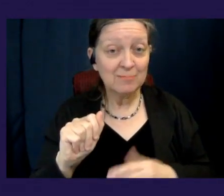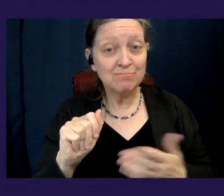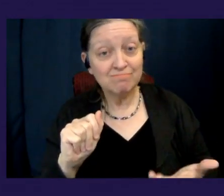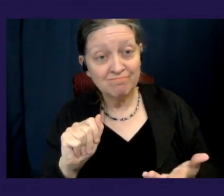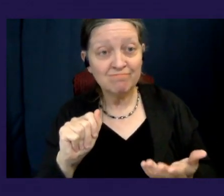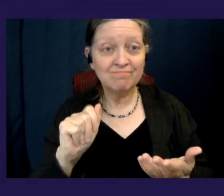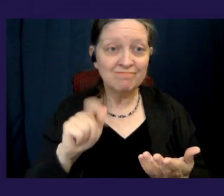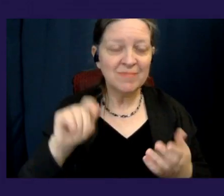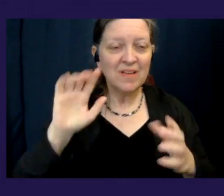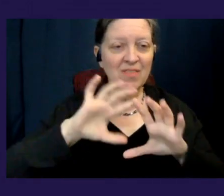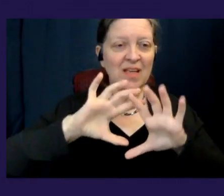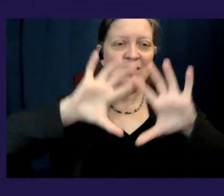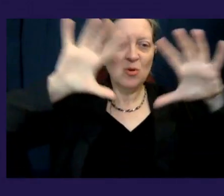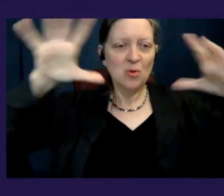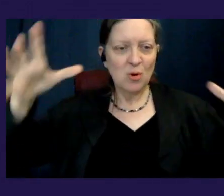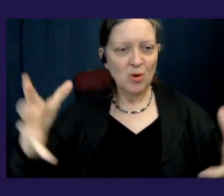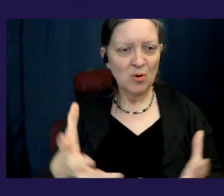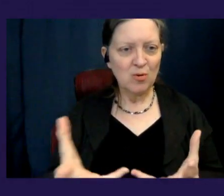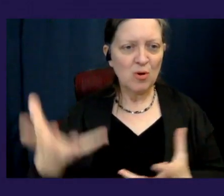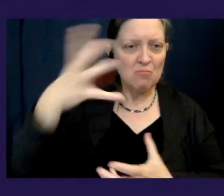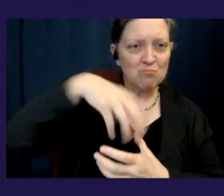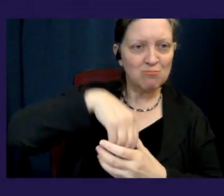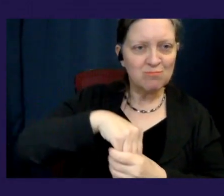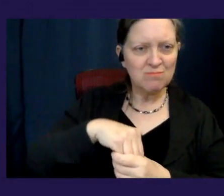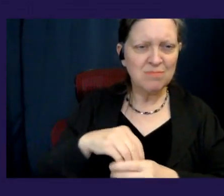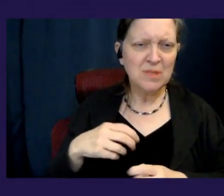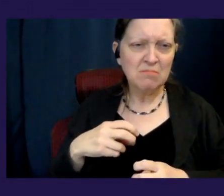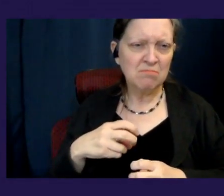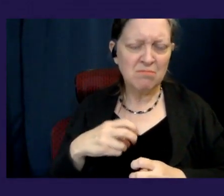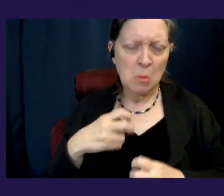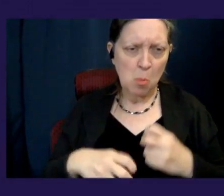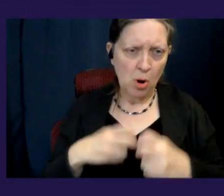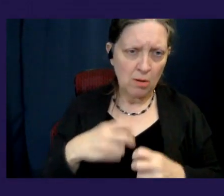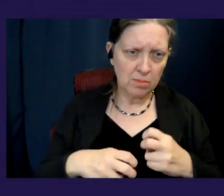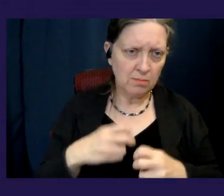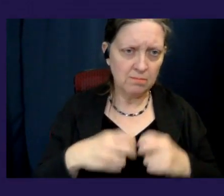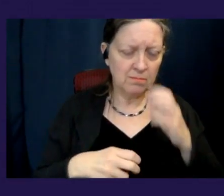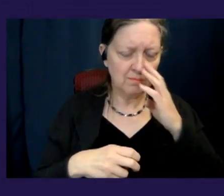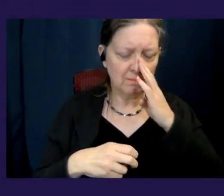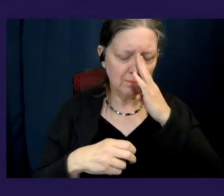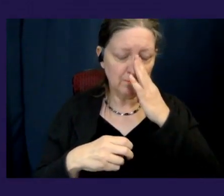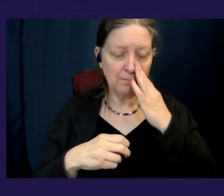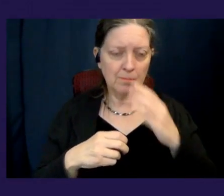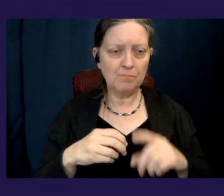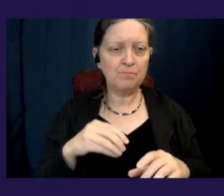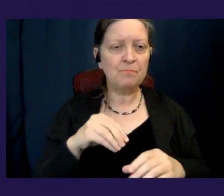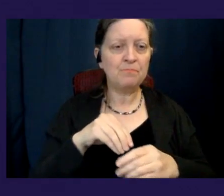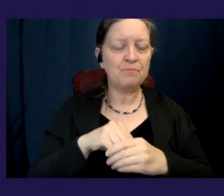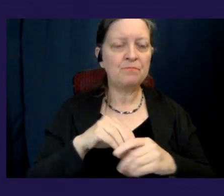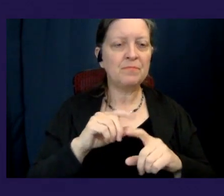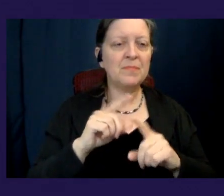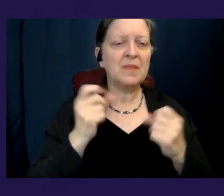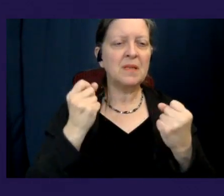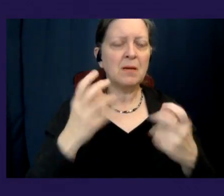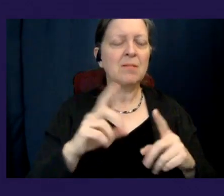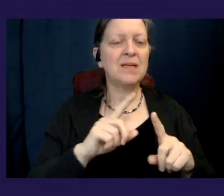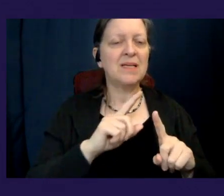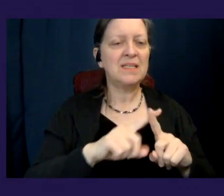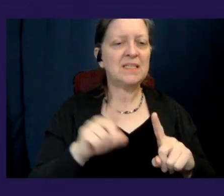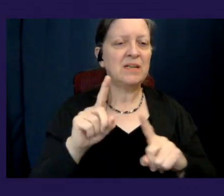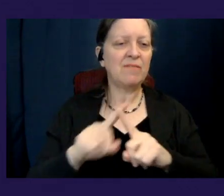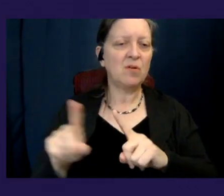all-encompassing problem across a number of what I would say are very